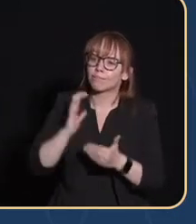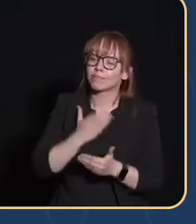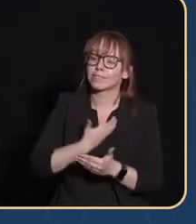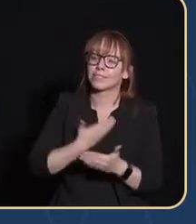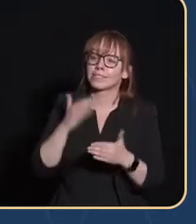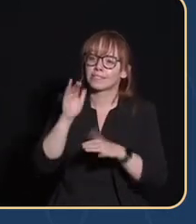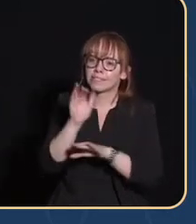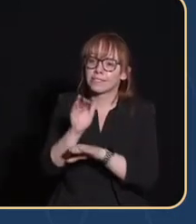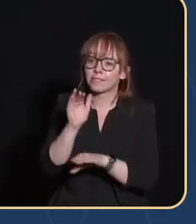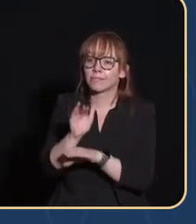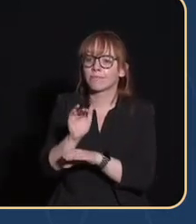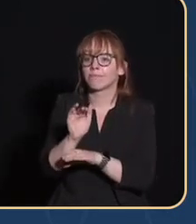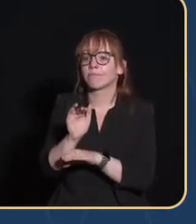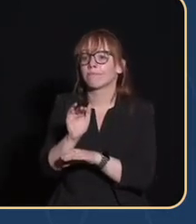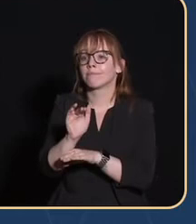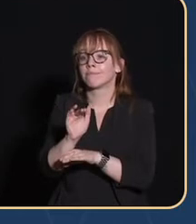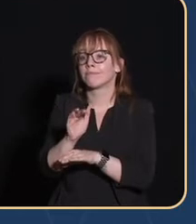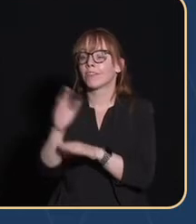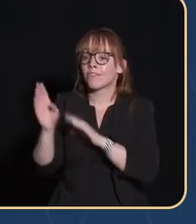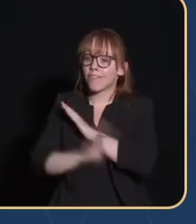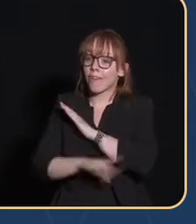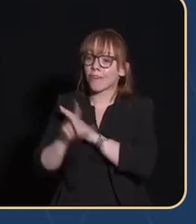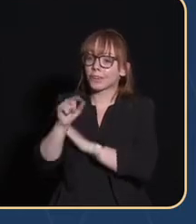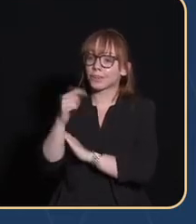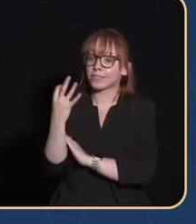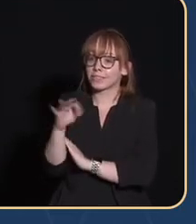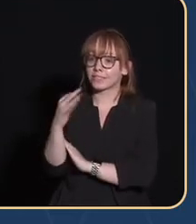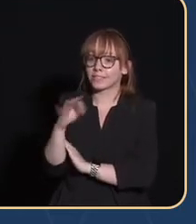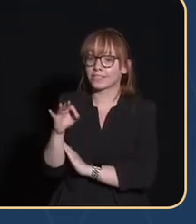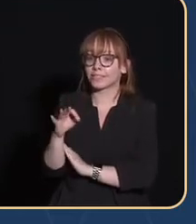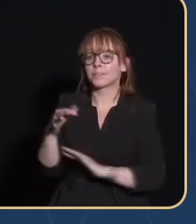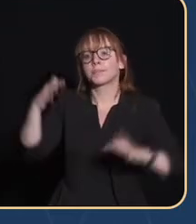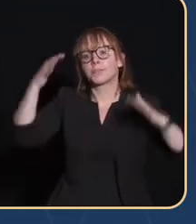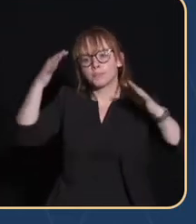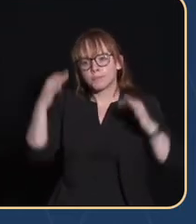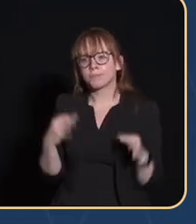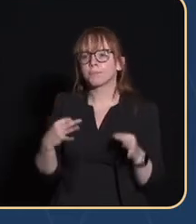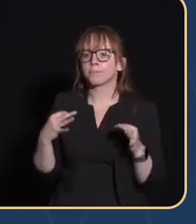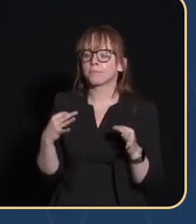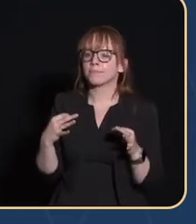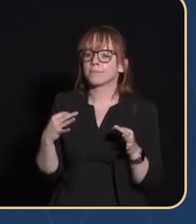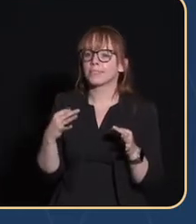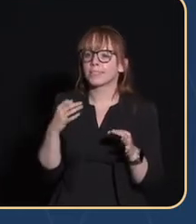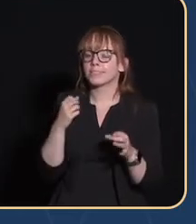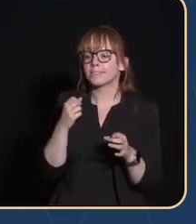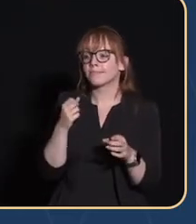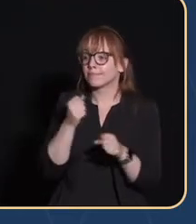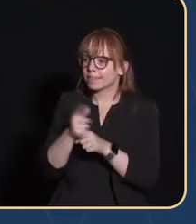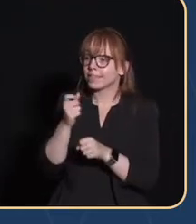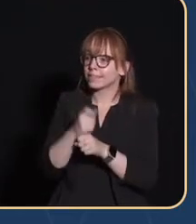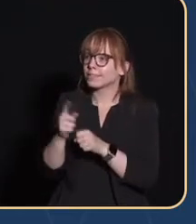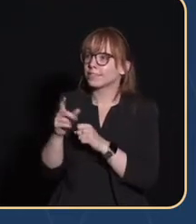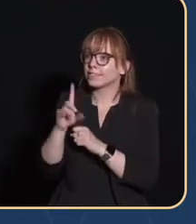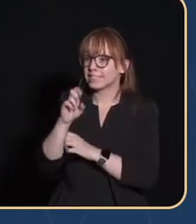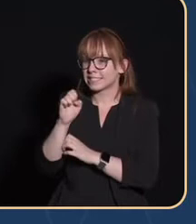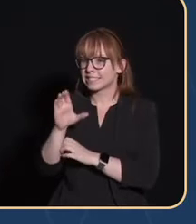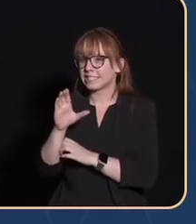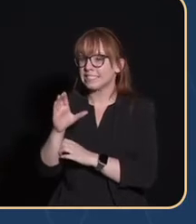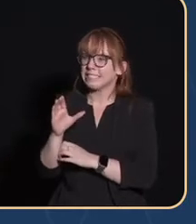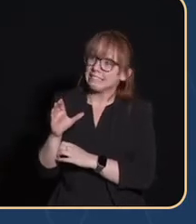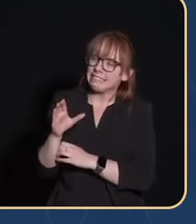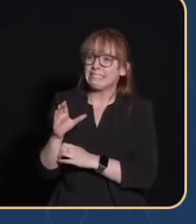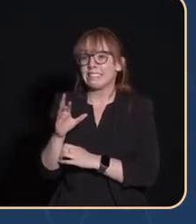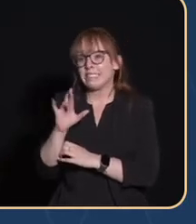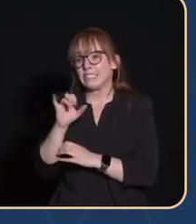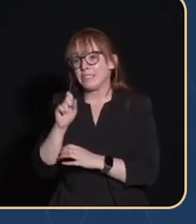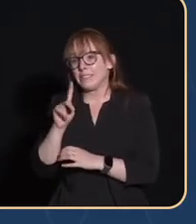us tonight. In the fall of 2019, we decided that holding our annual gala in December was a little too risky with